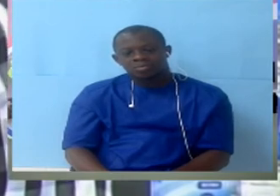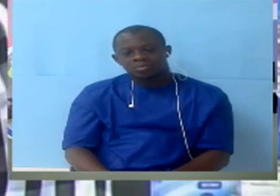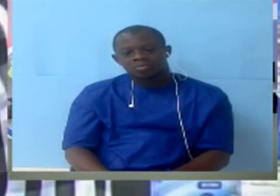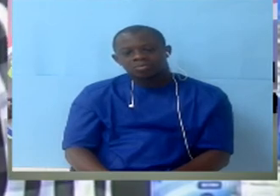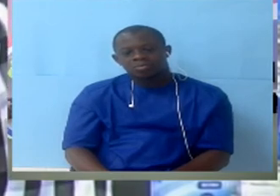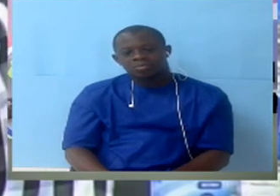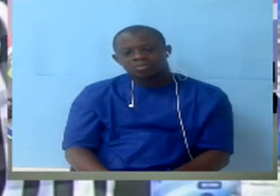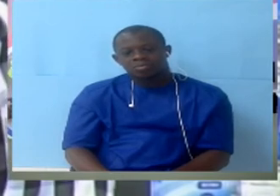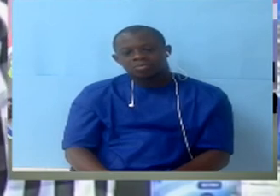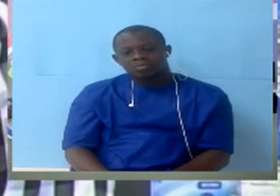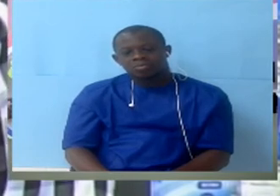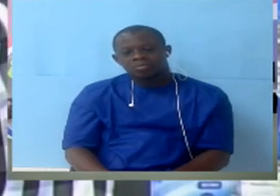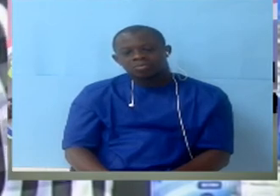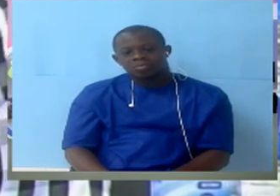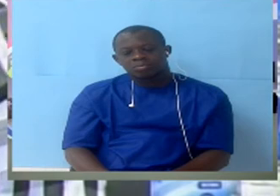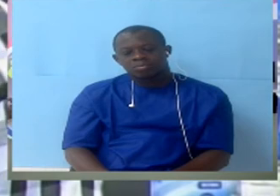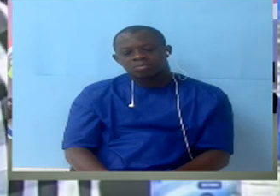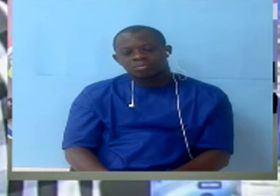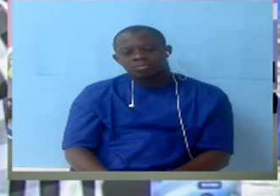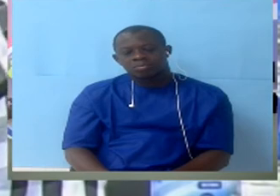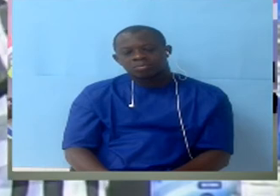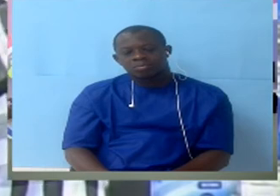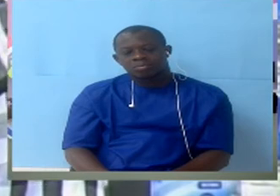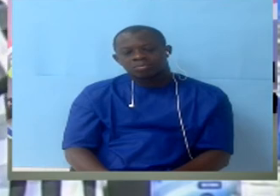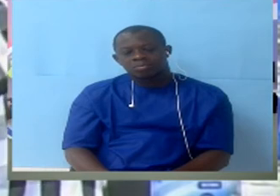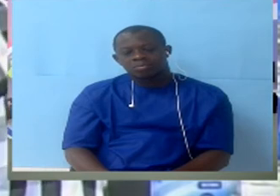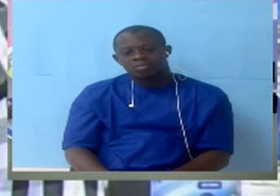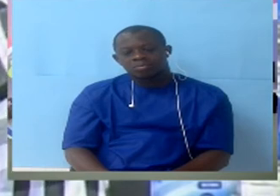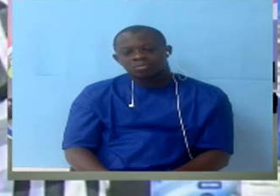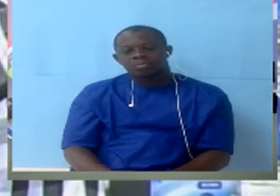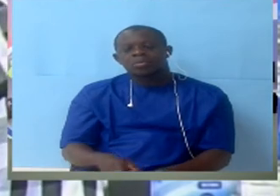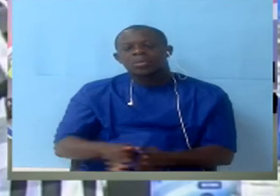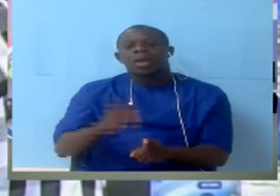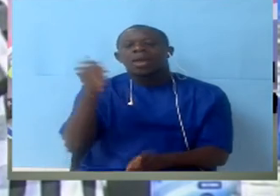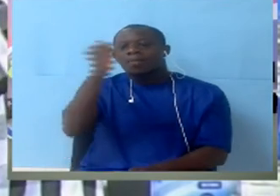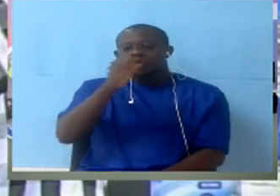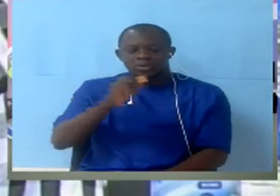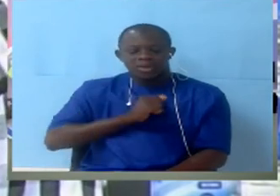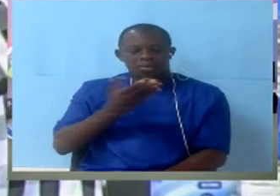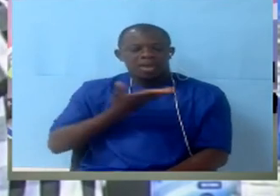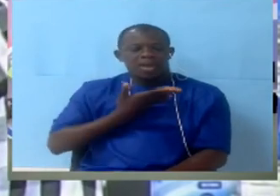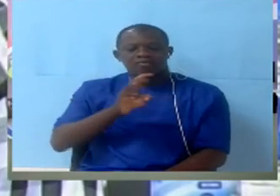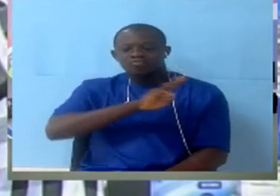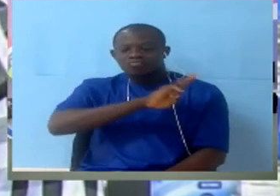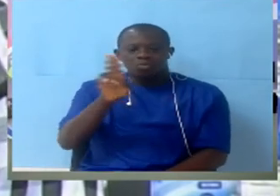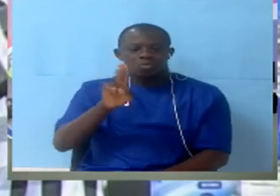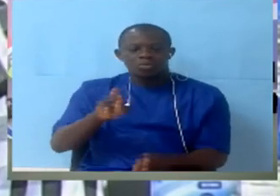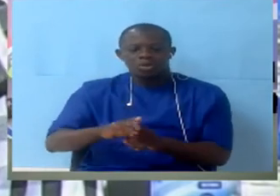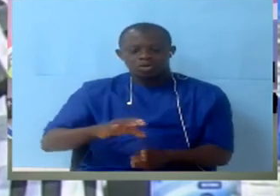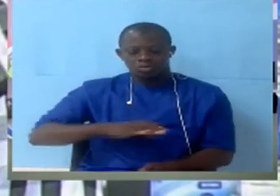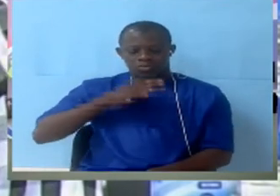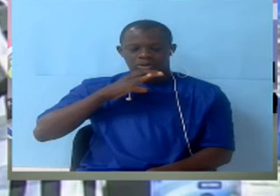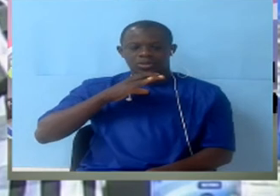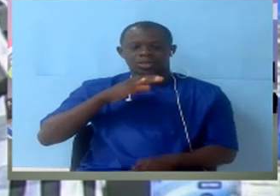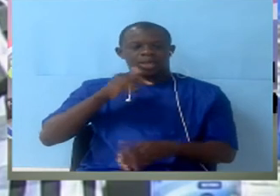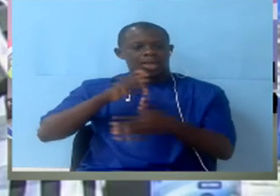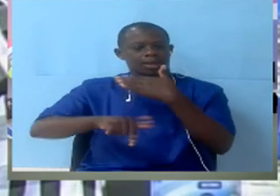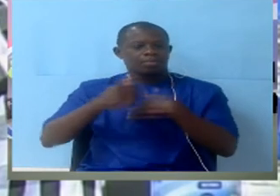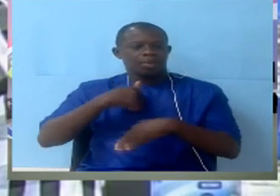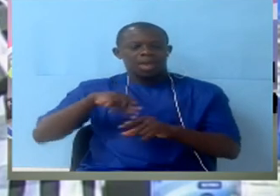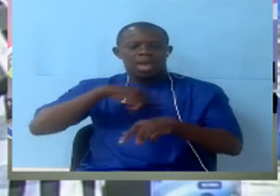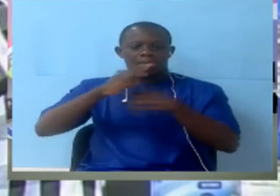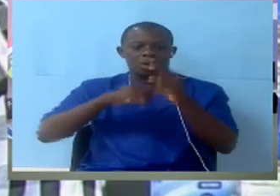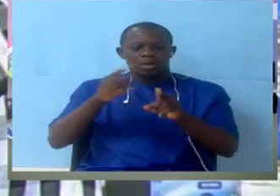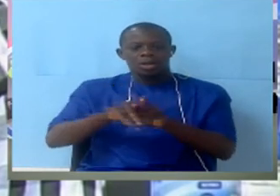amang confidential soro na kuoto. You know, because he had no confidence in me about the head of state.